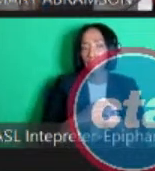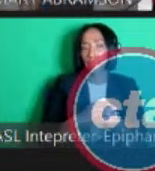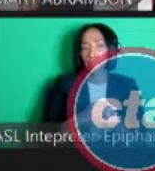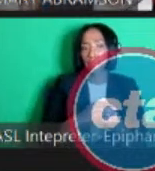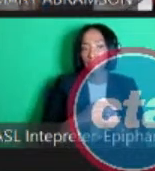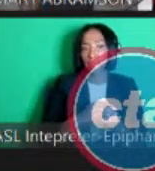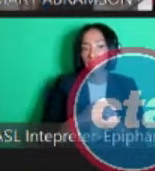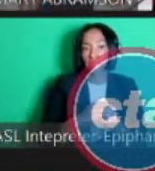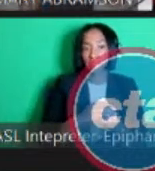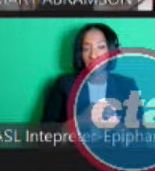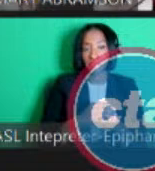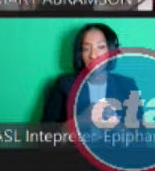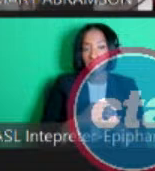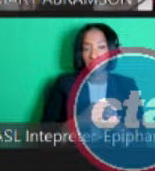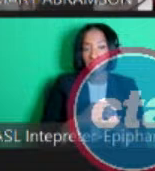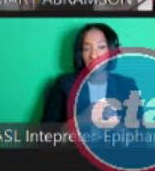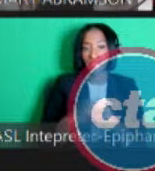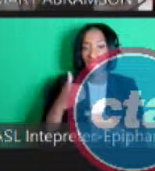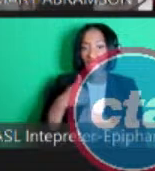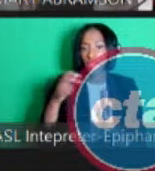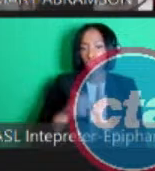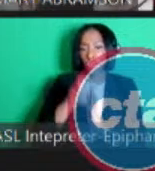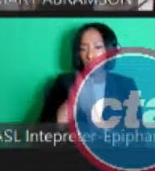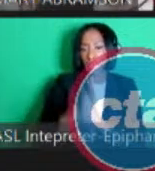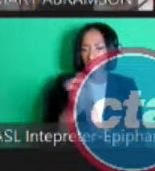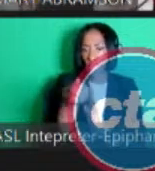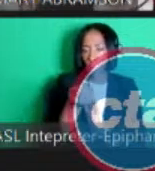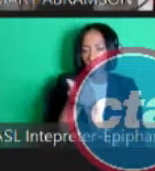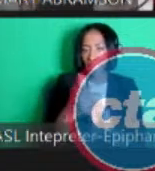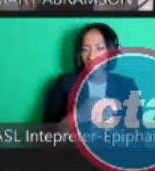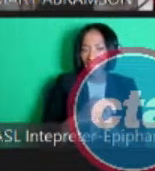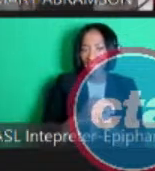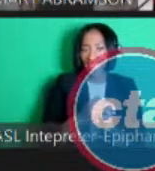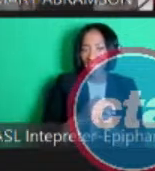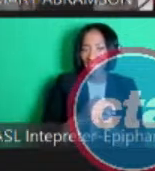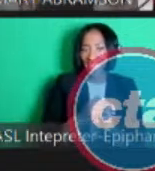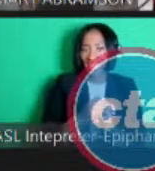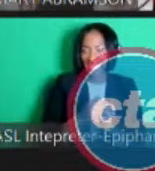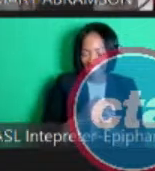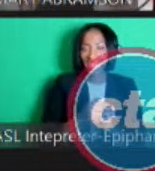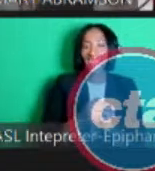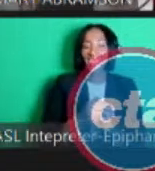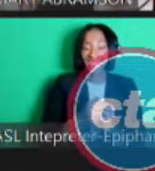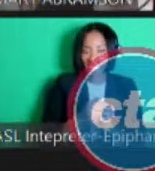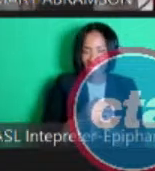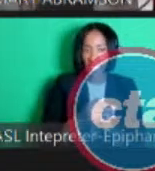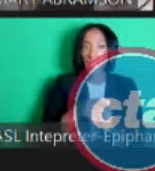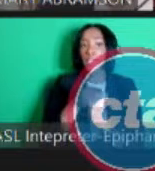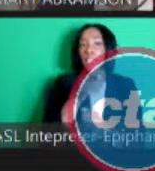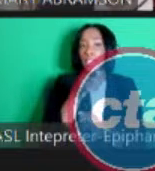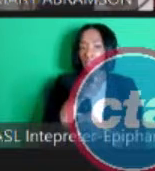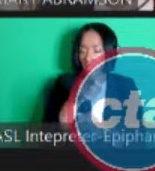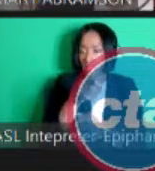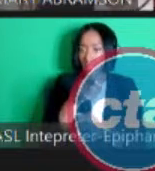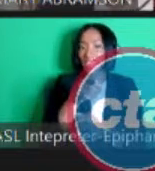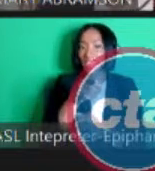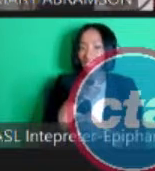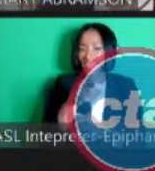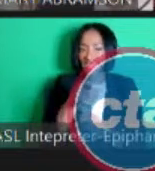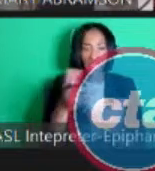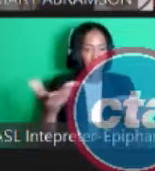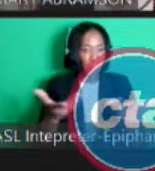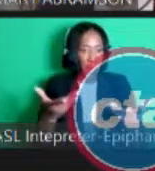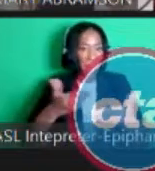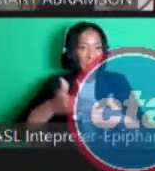of jumped ahead a little bit. Jason, you should have told me to scroll ahead. So this is the just sort of